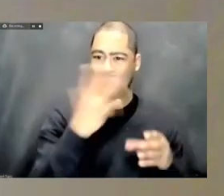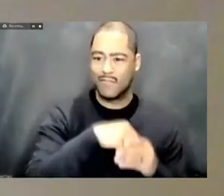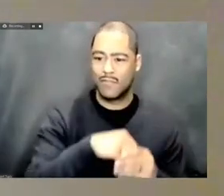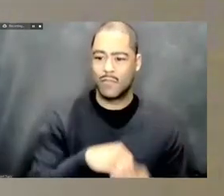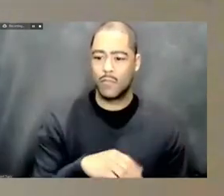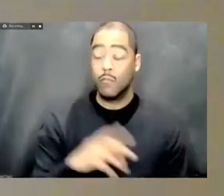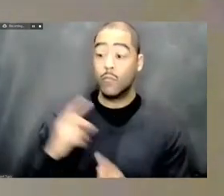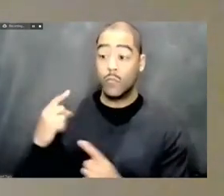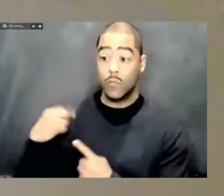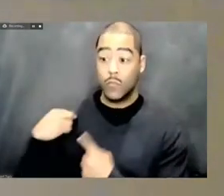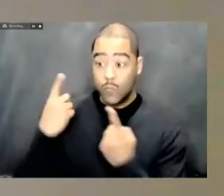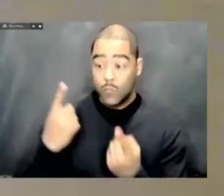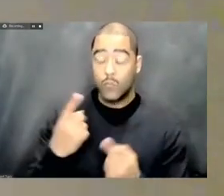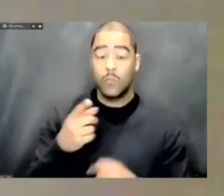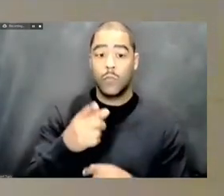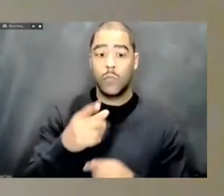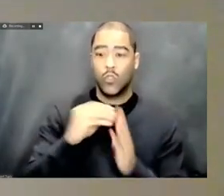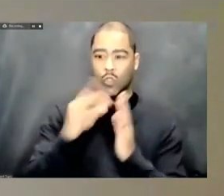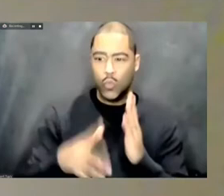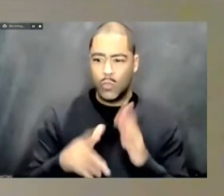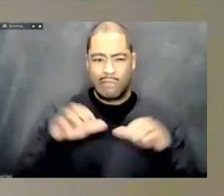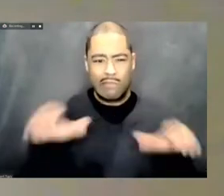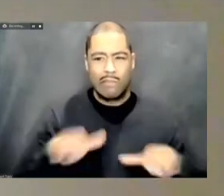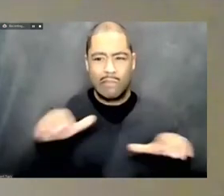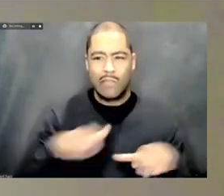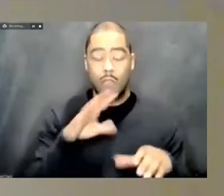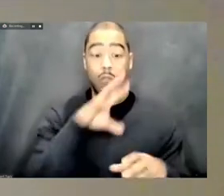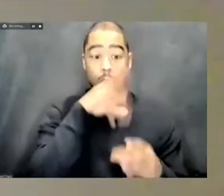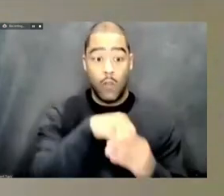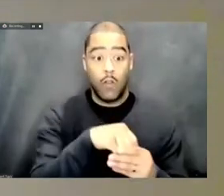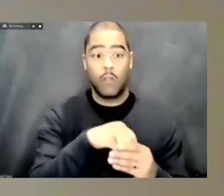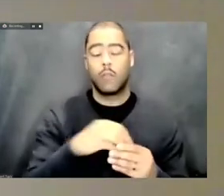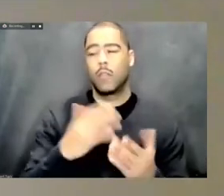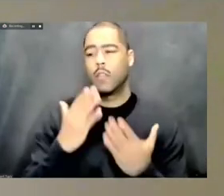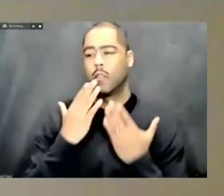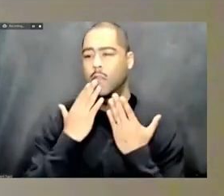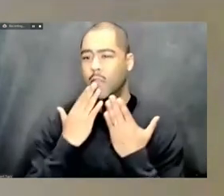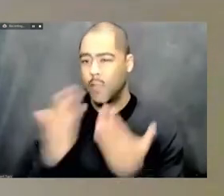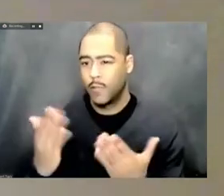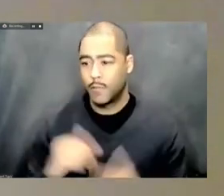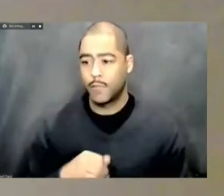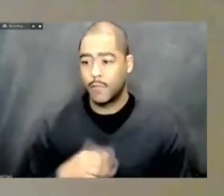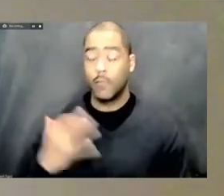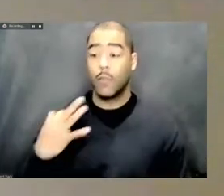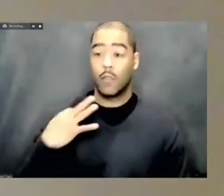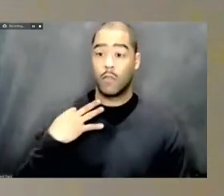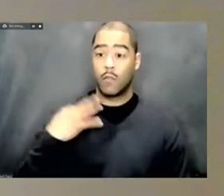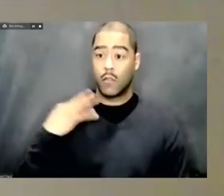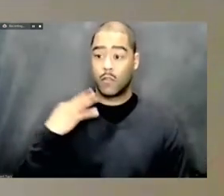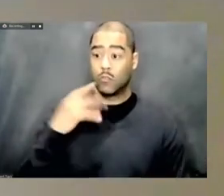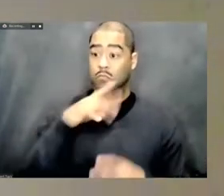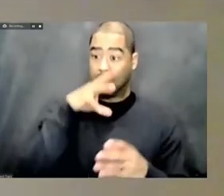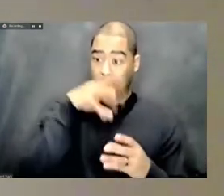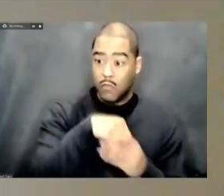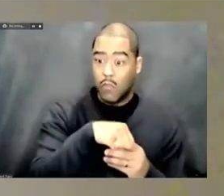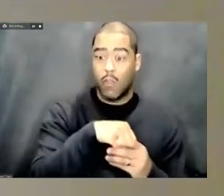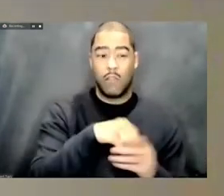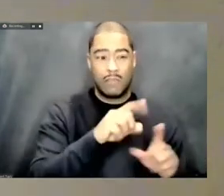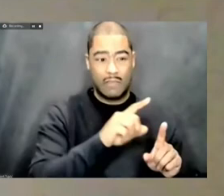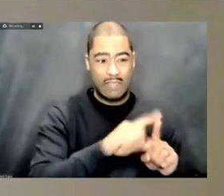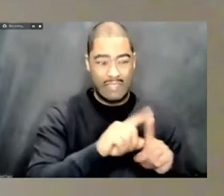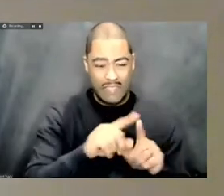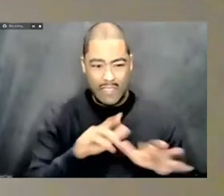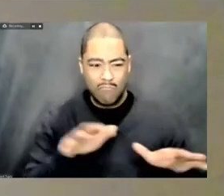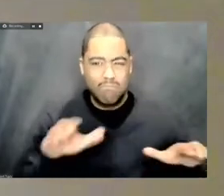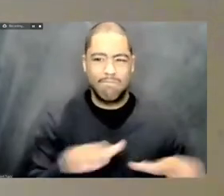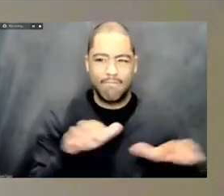and make this happen. I want to thank all of the volunteers behind the scenes that make this happen. And I really urge for next